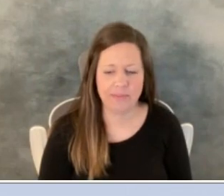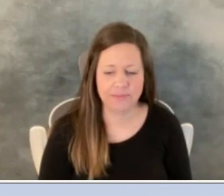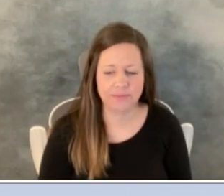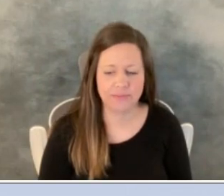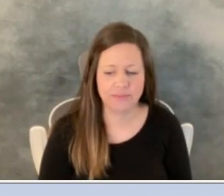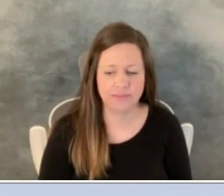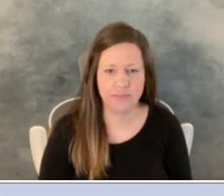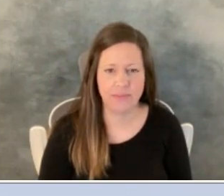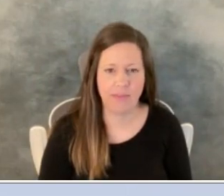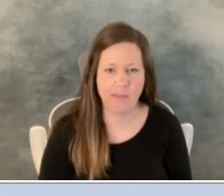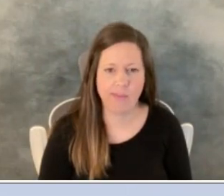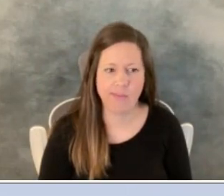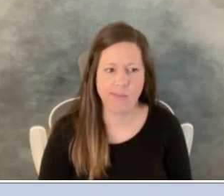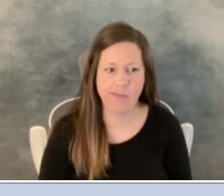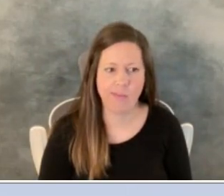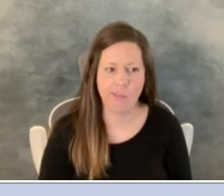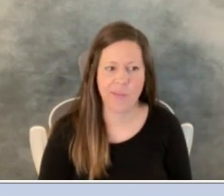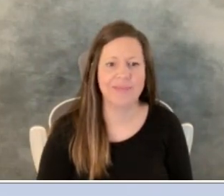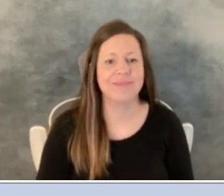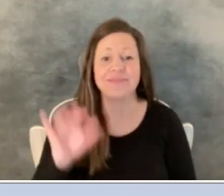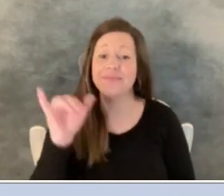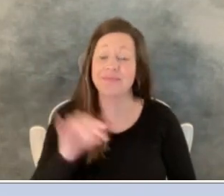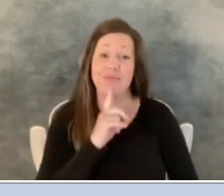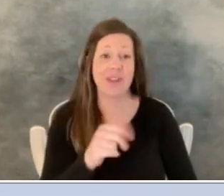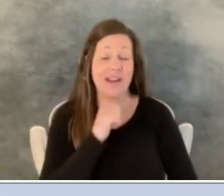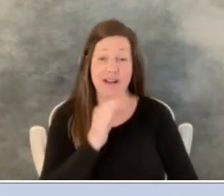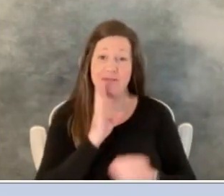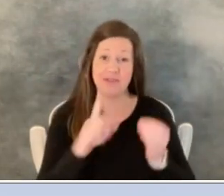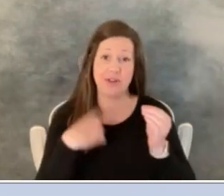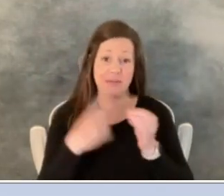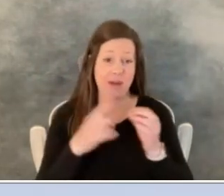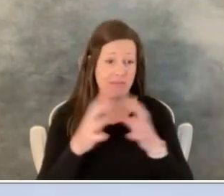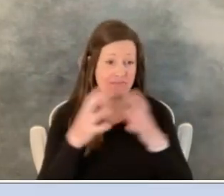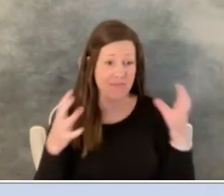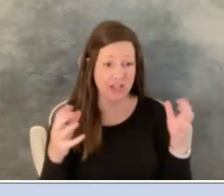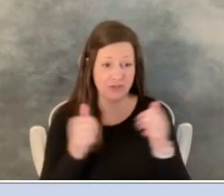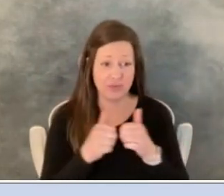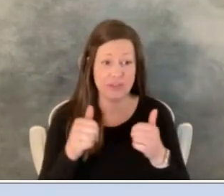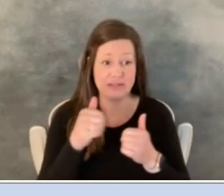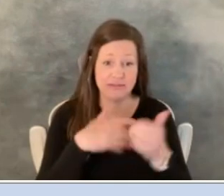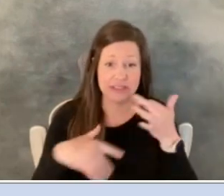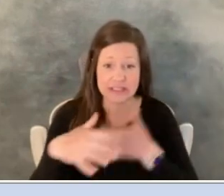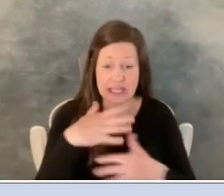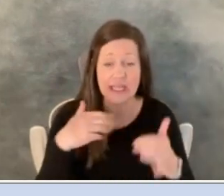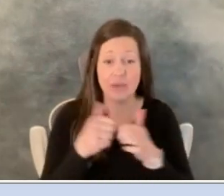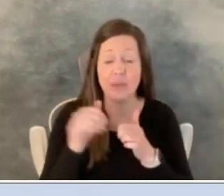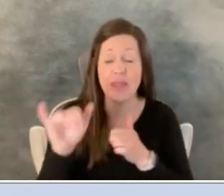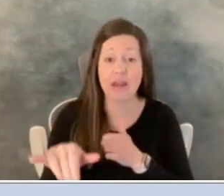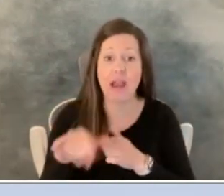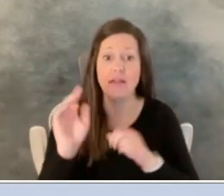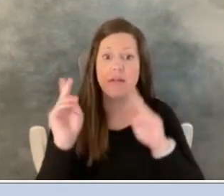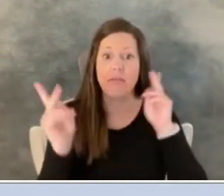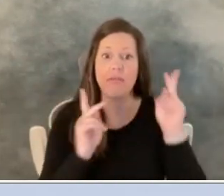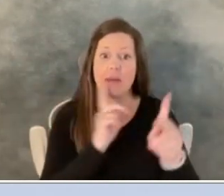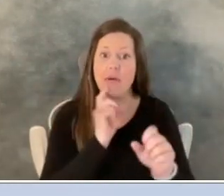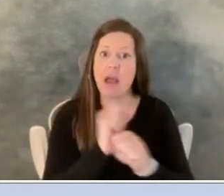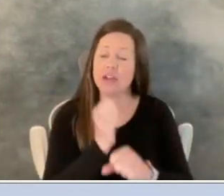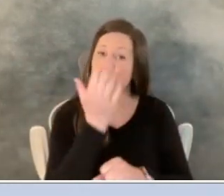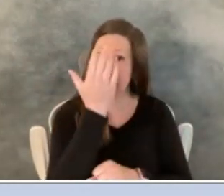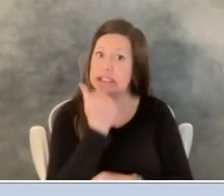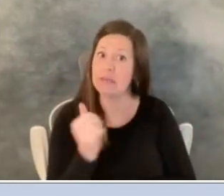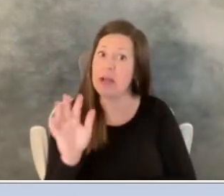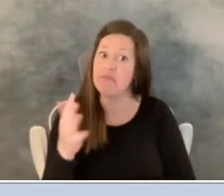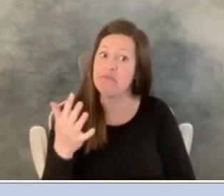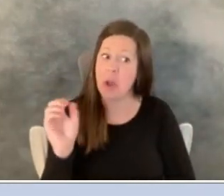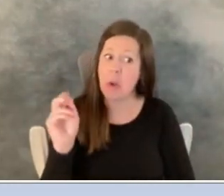is underappreciated in society, I feel, because in hypersomnia, patients are actually sleeping okay, they are